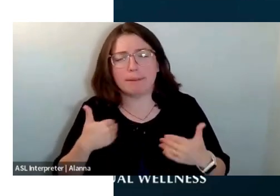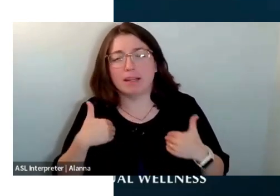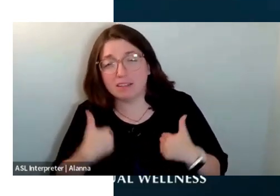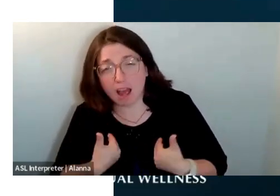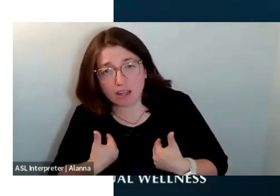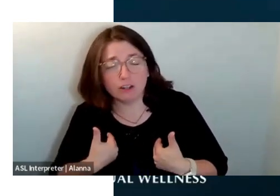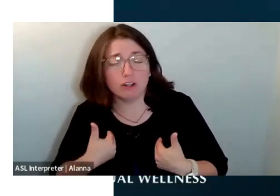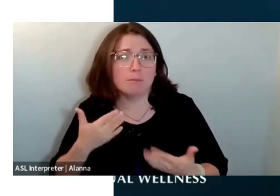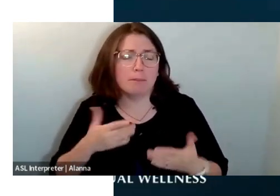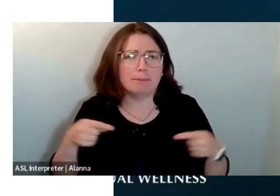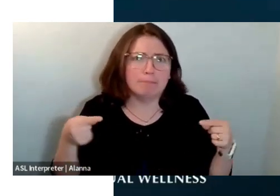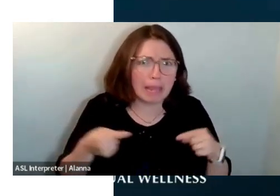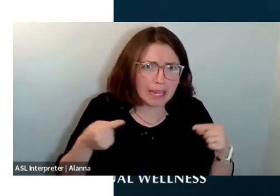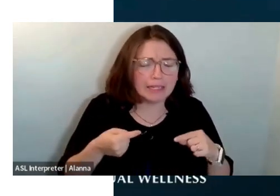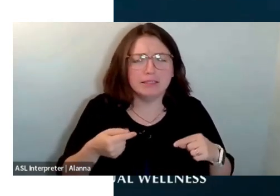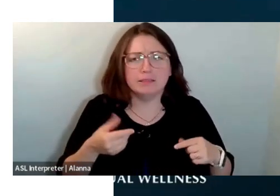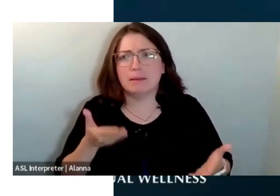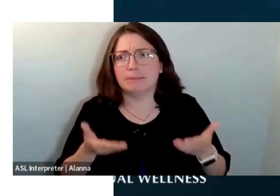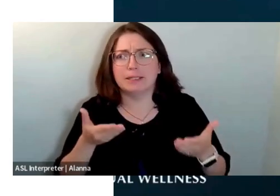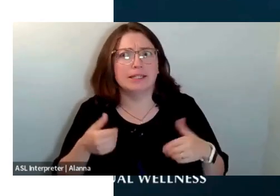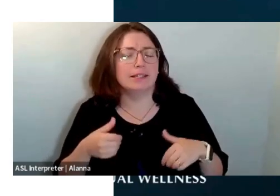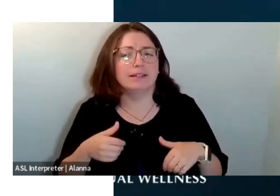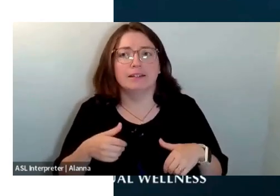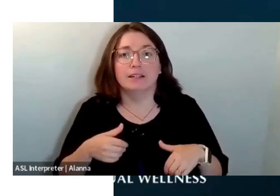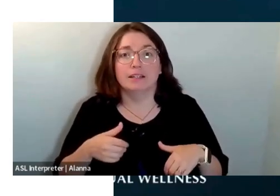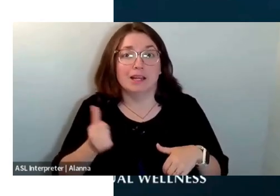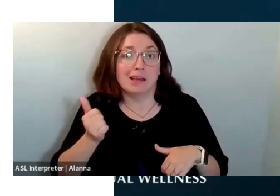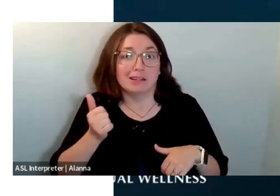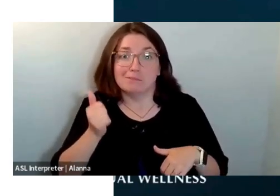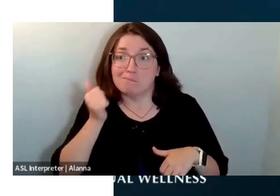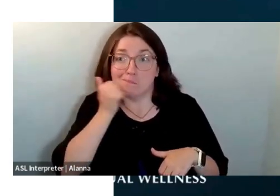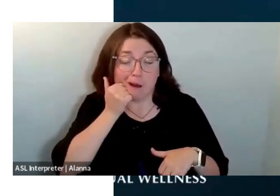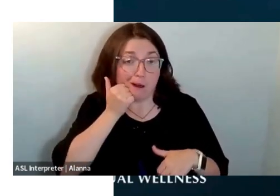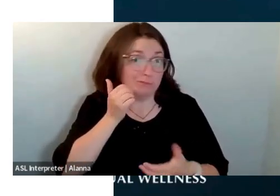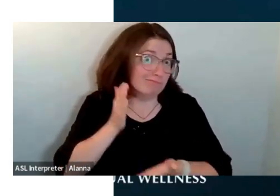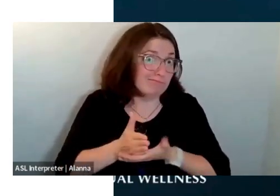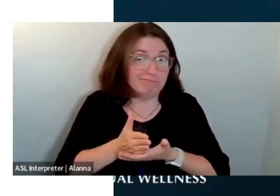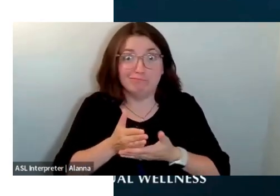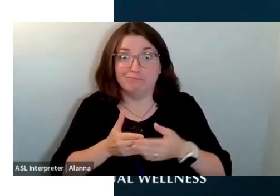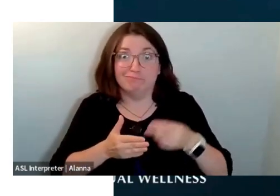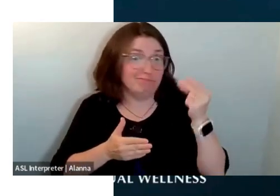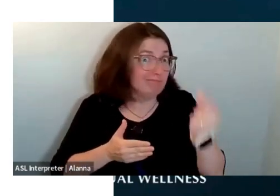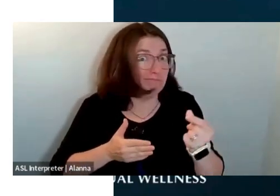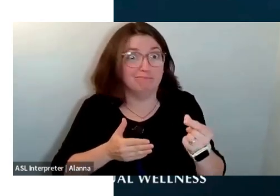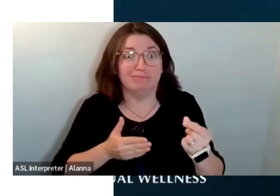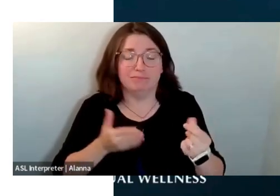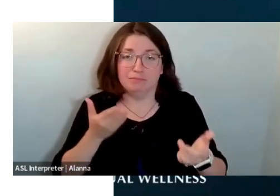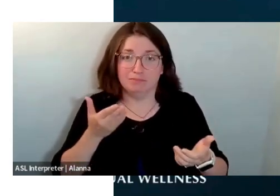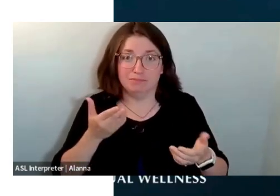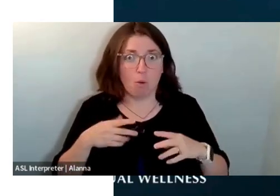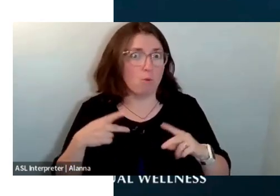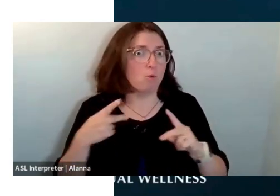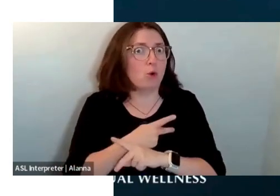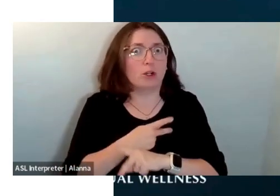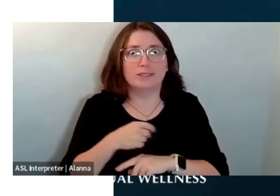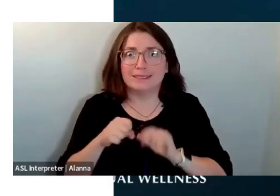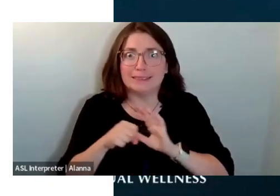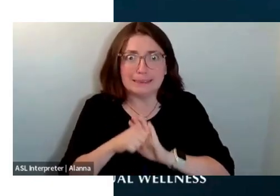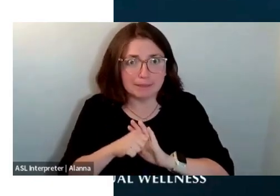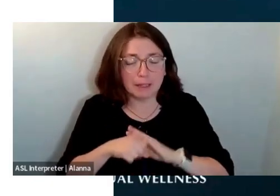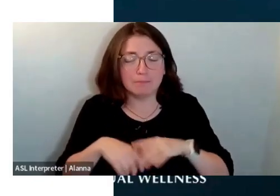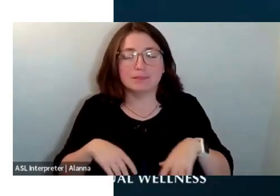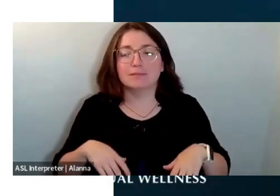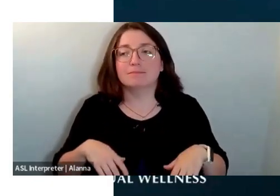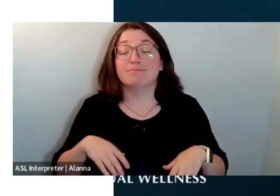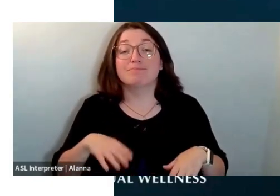or the worsening of menopause symptoms. And these body changes also